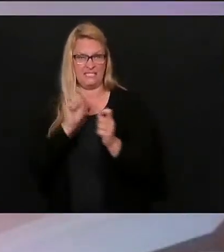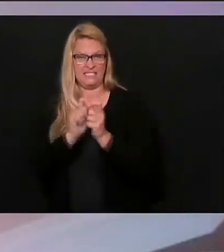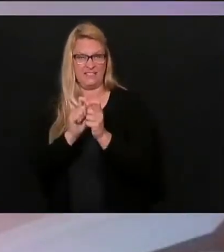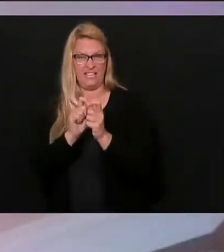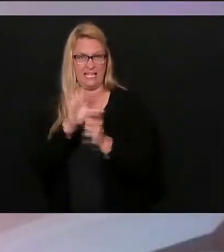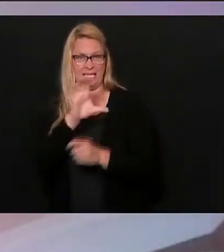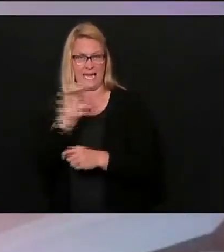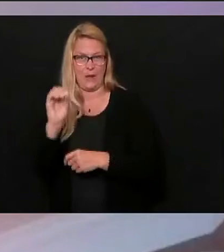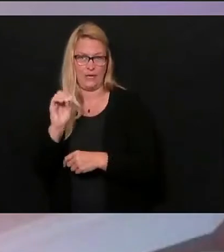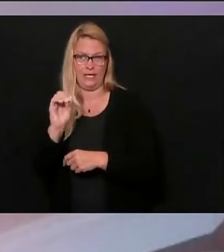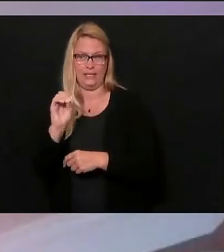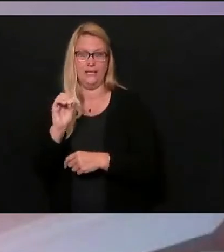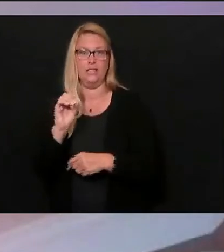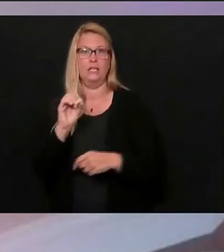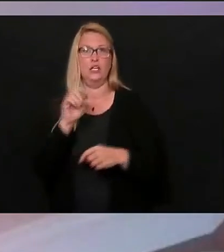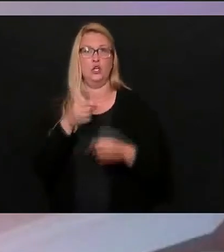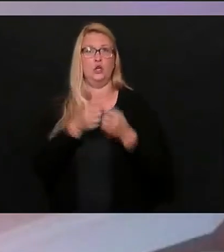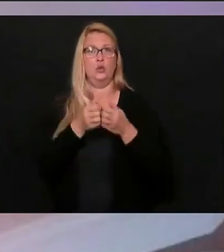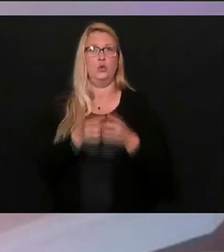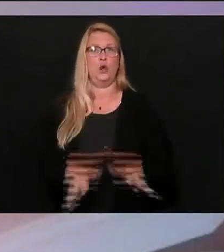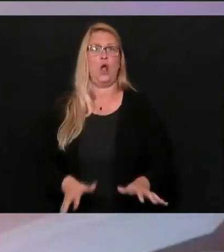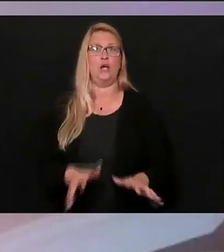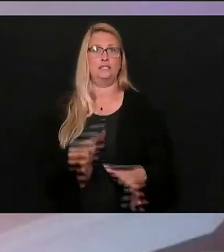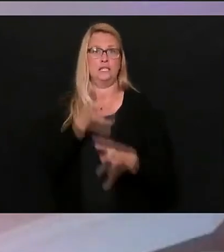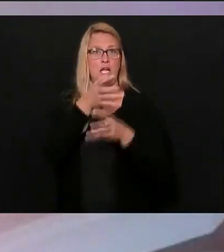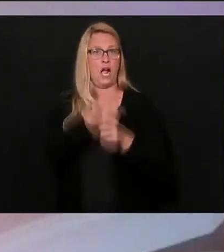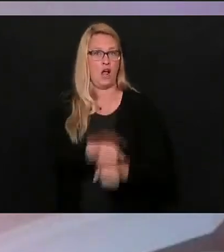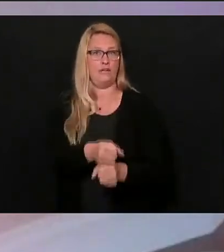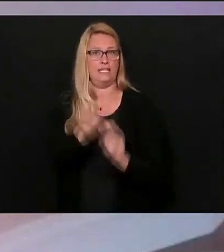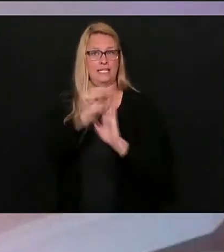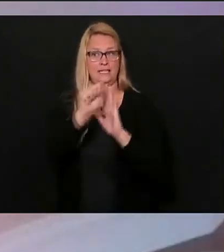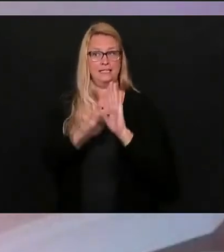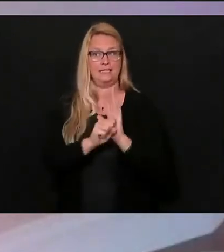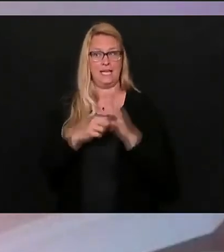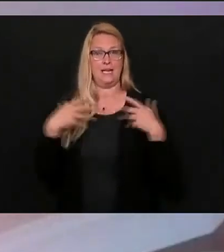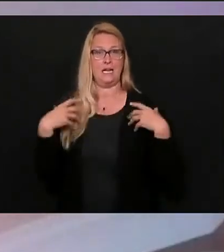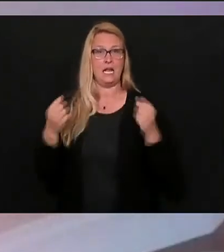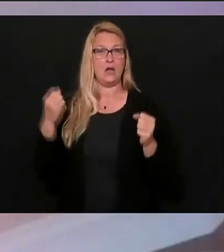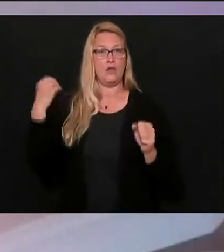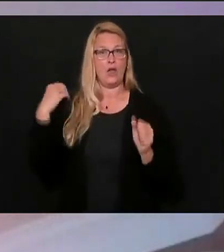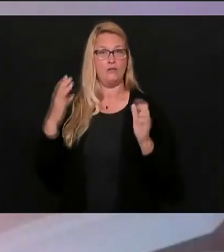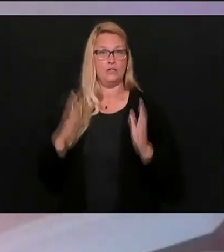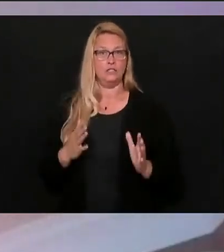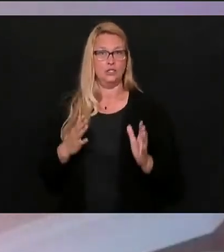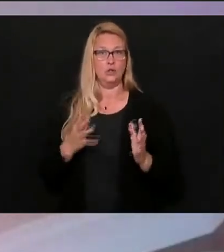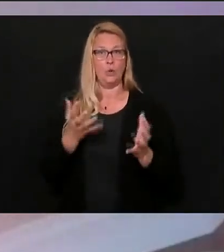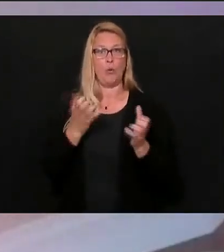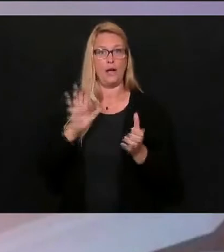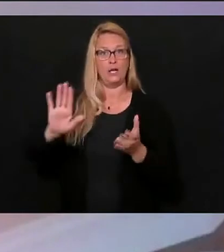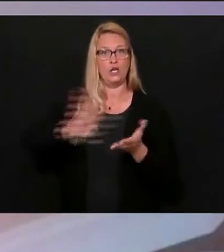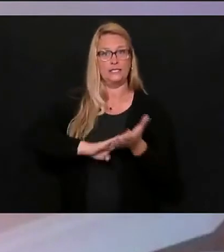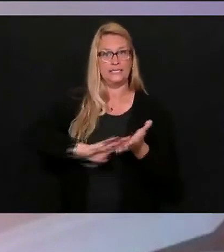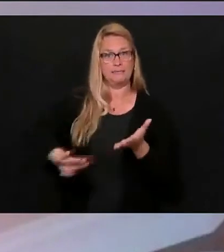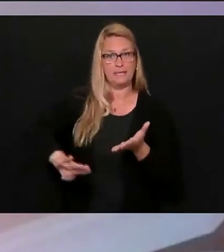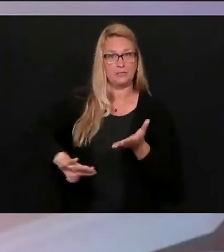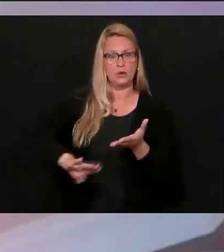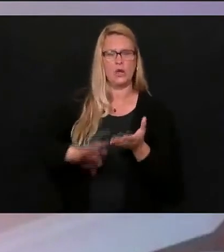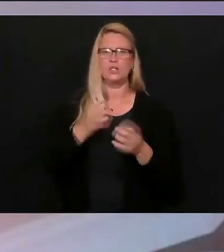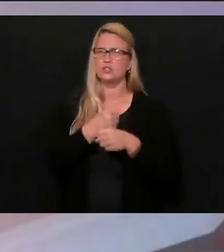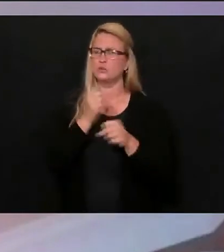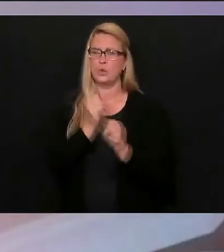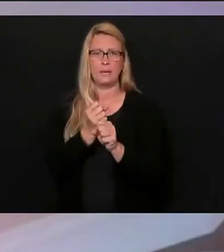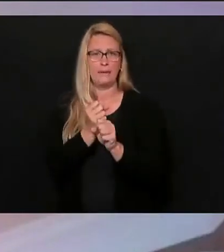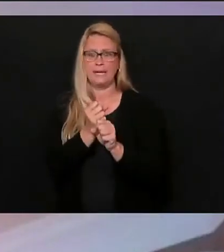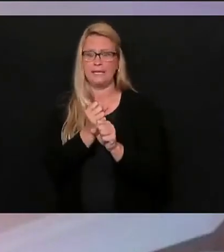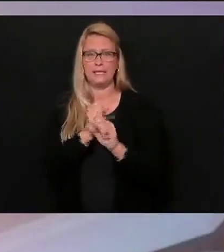that point, you said you lost confidence in the state health officer, prompting her dismissal. I want to make clear I am